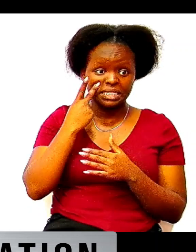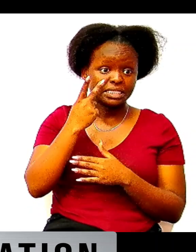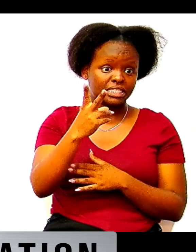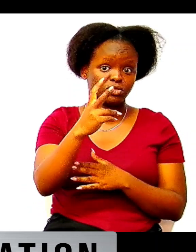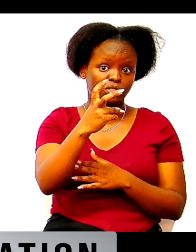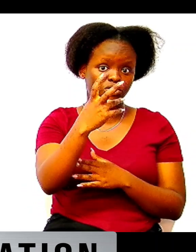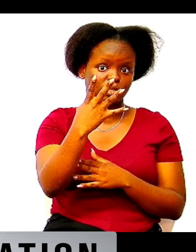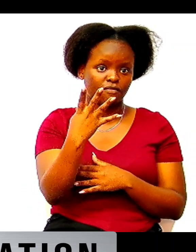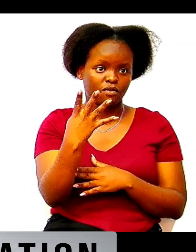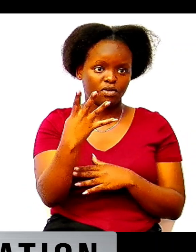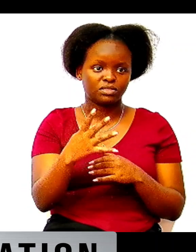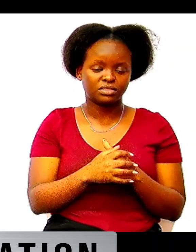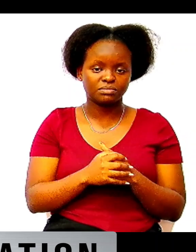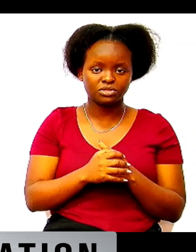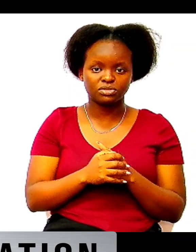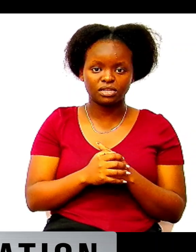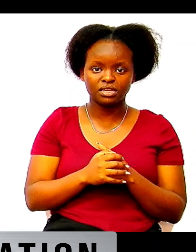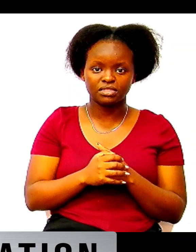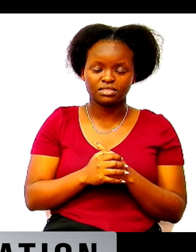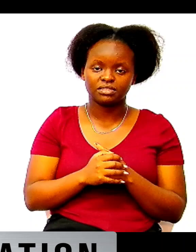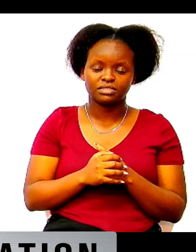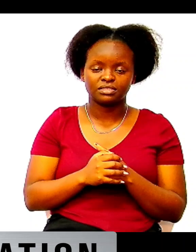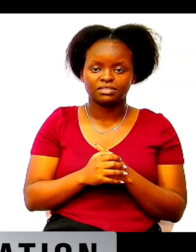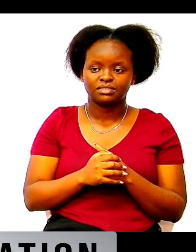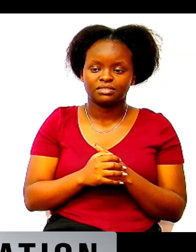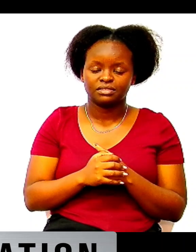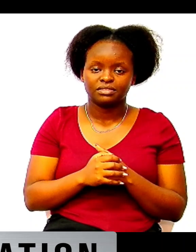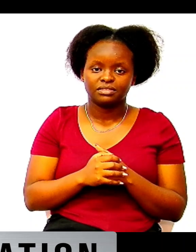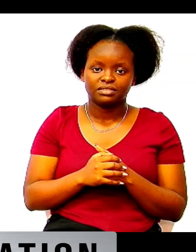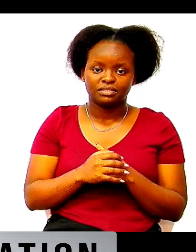2024 revolution, or what you can call it,